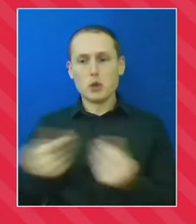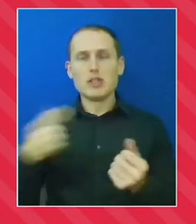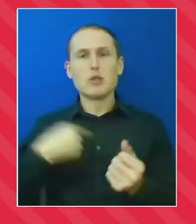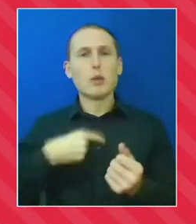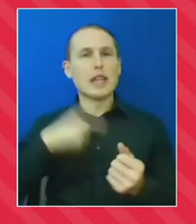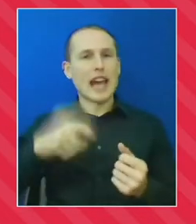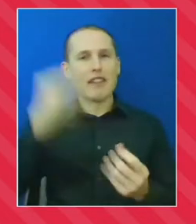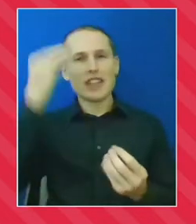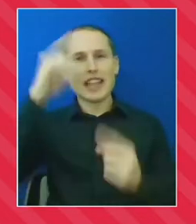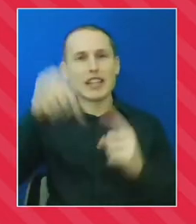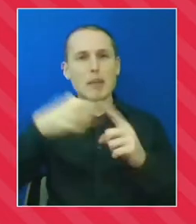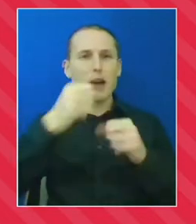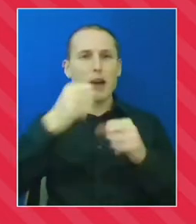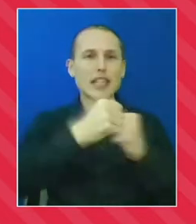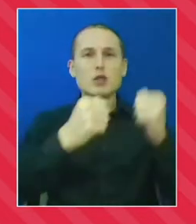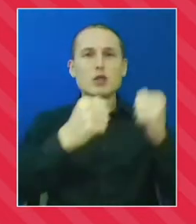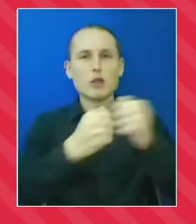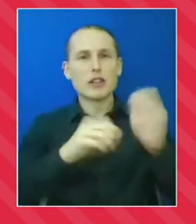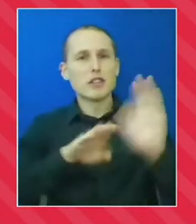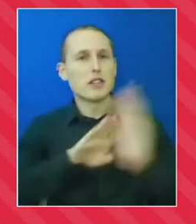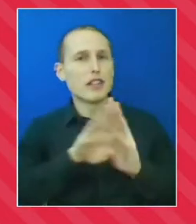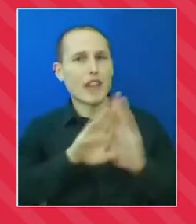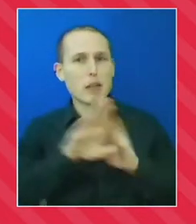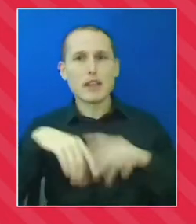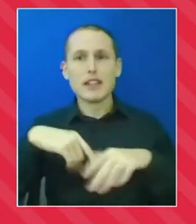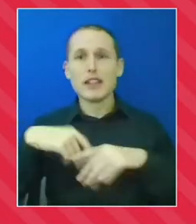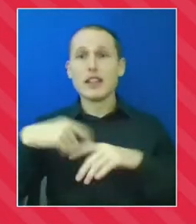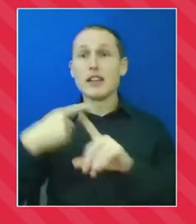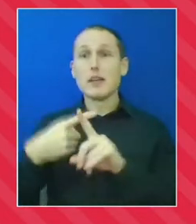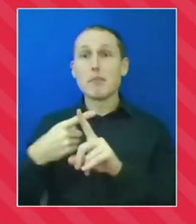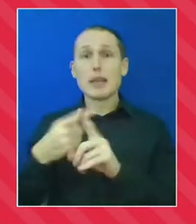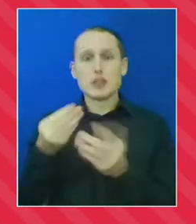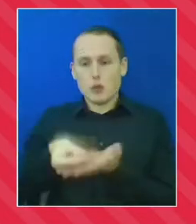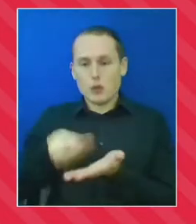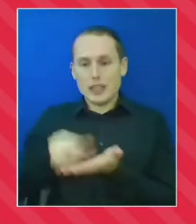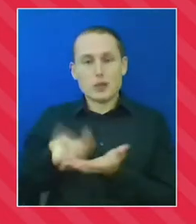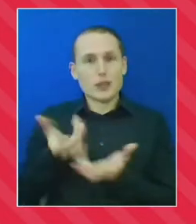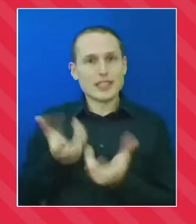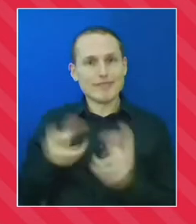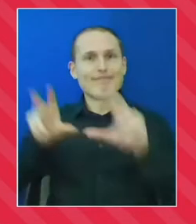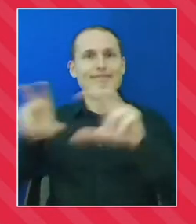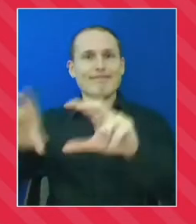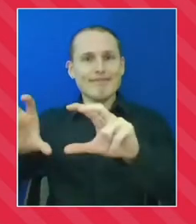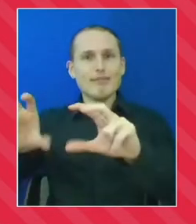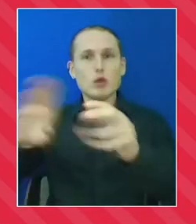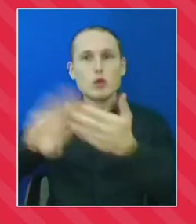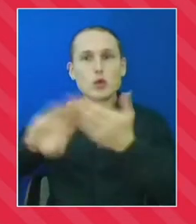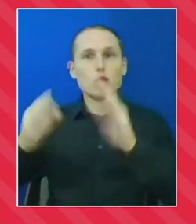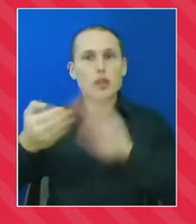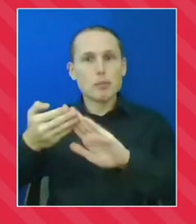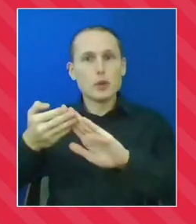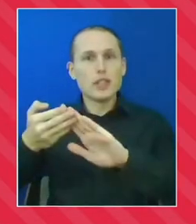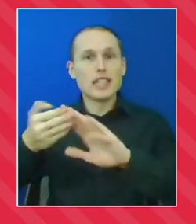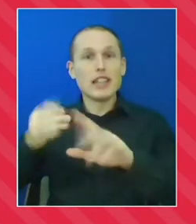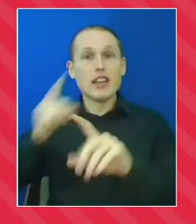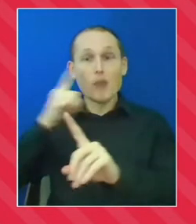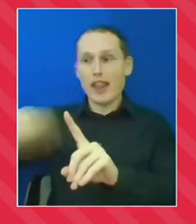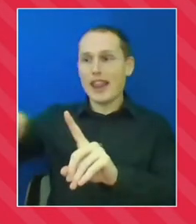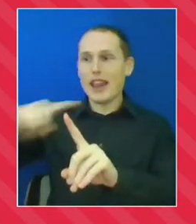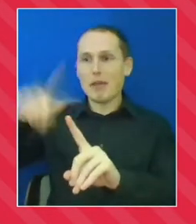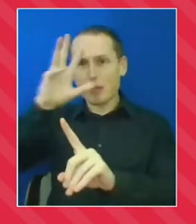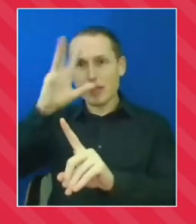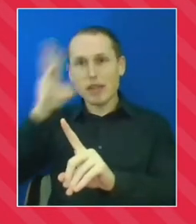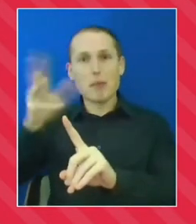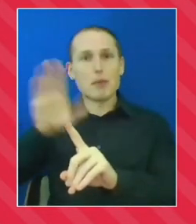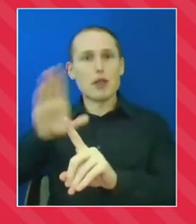put resources in the hands of communities to really come up with their own solutions. And then